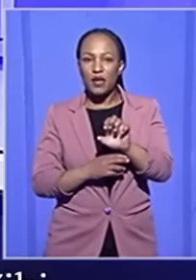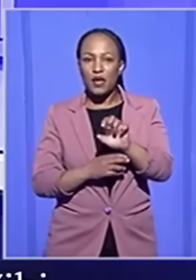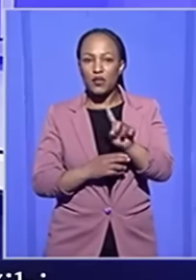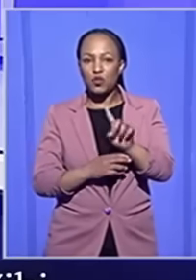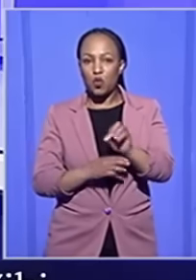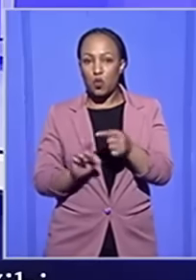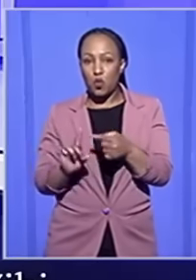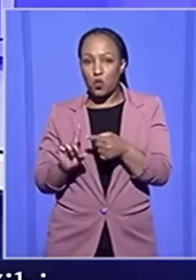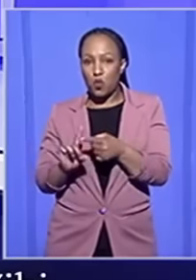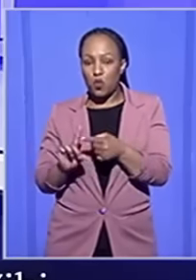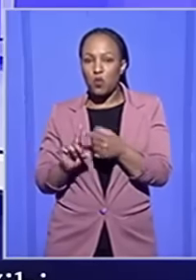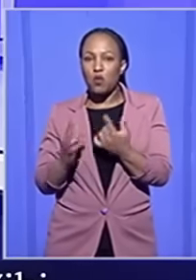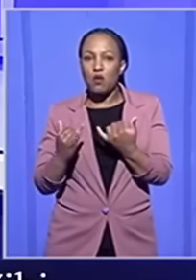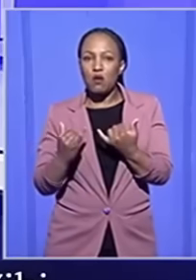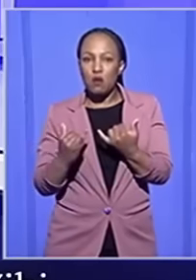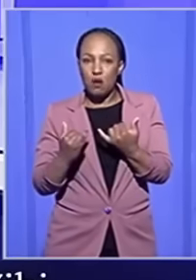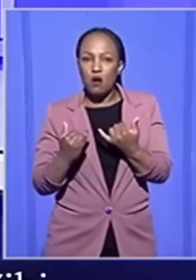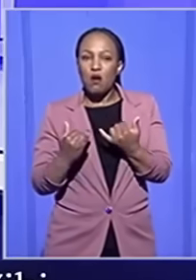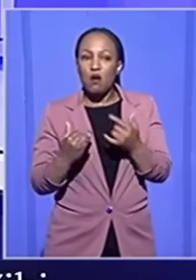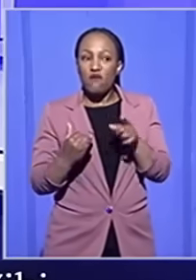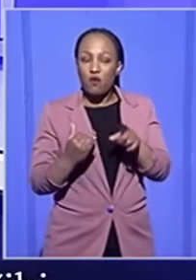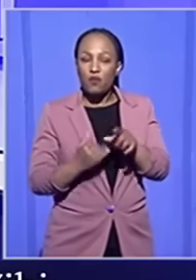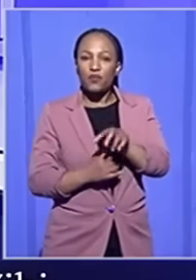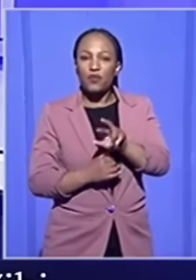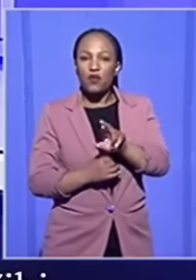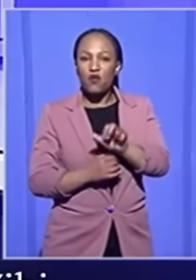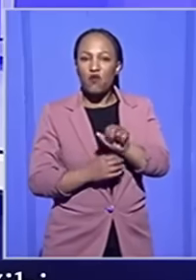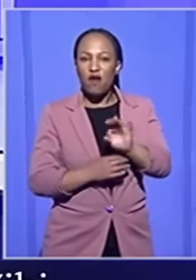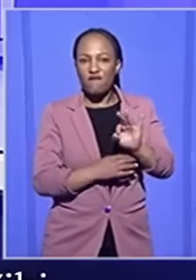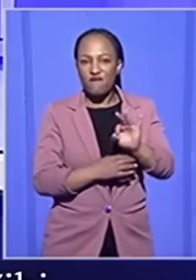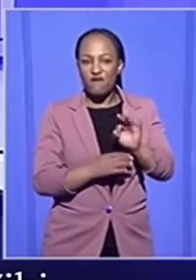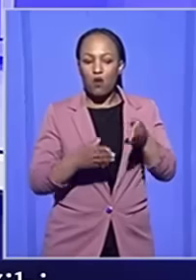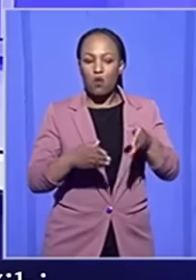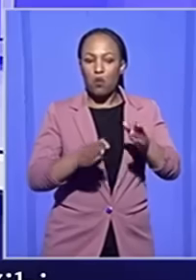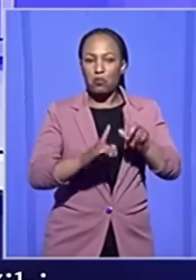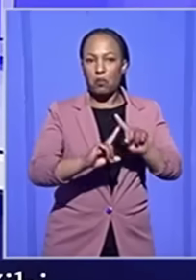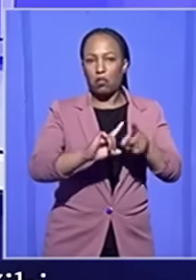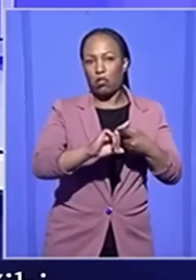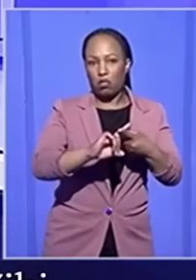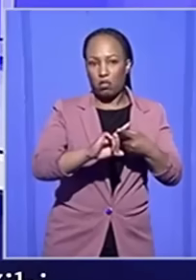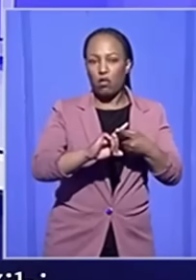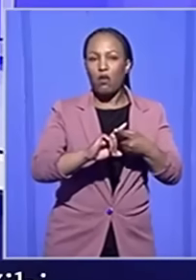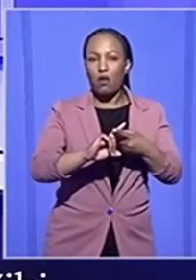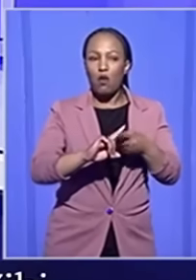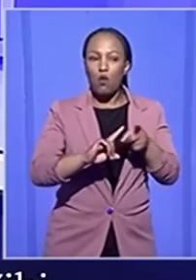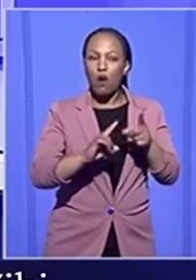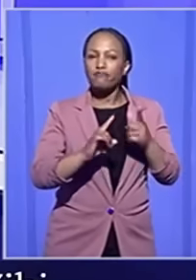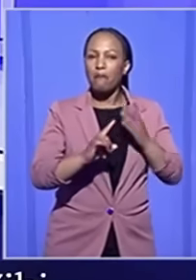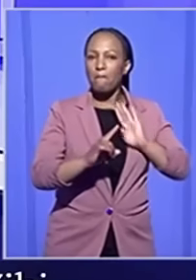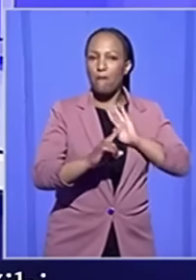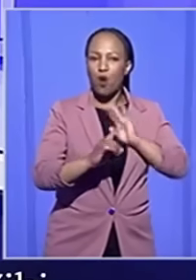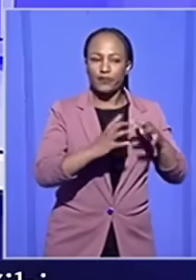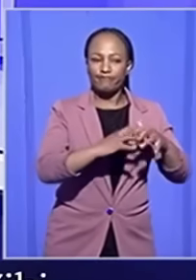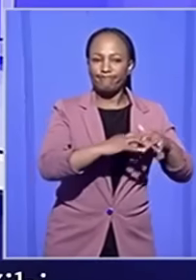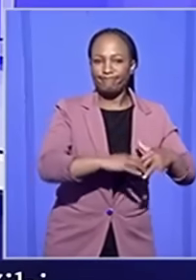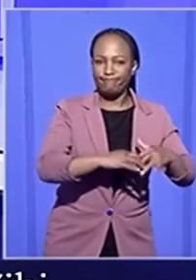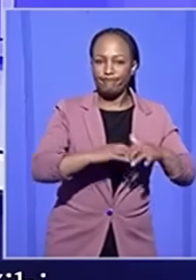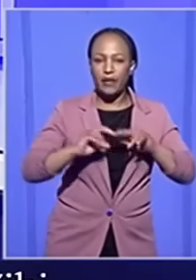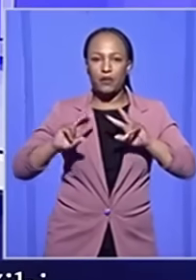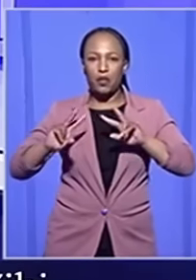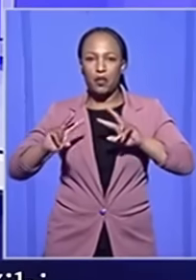sa lotlole la dikotsi tsa tsela di tla tswelela le fa boto ya setheo e phatlaladitswe. Komiti tsweletse ka go